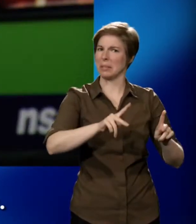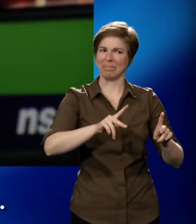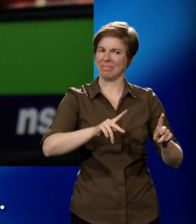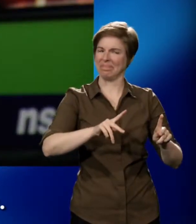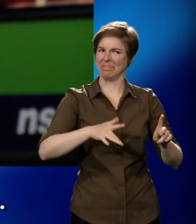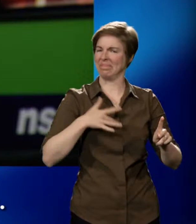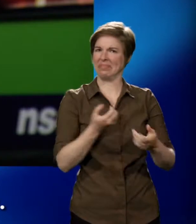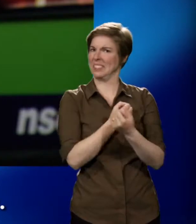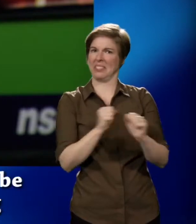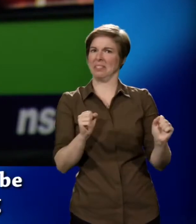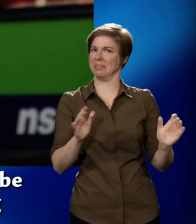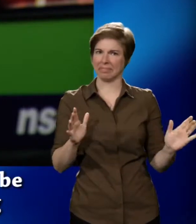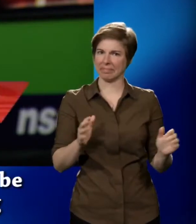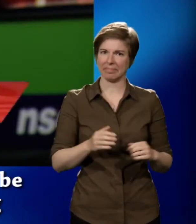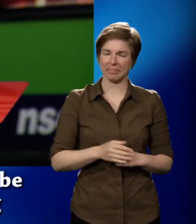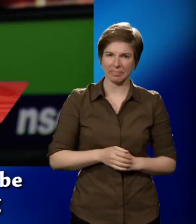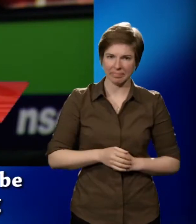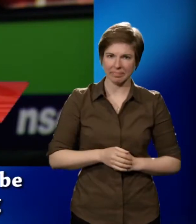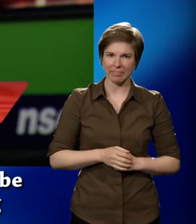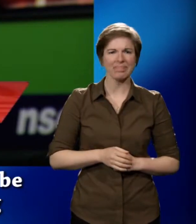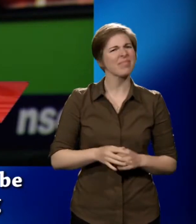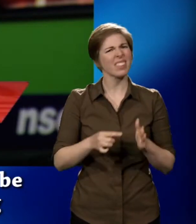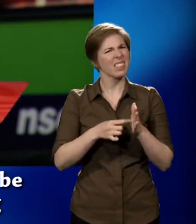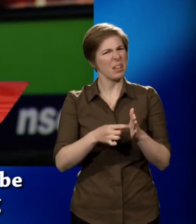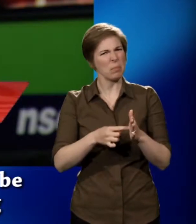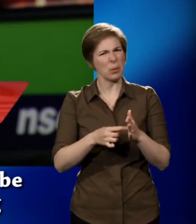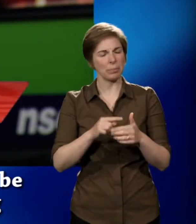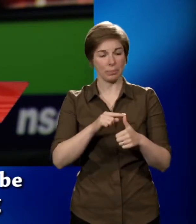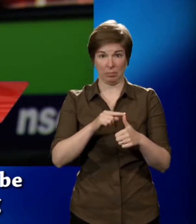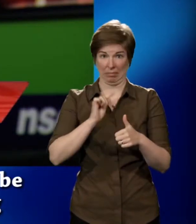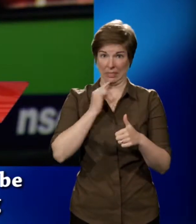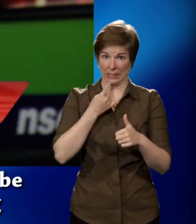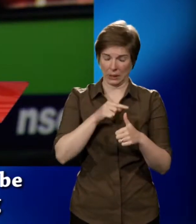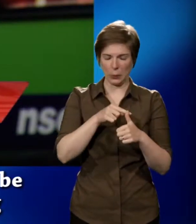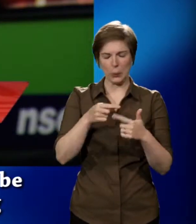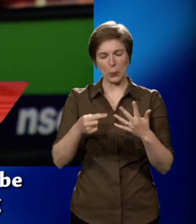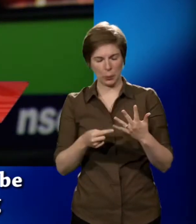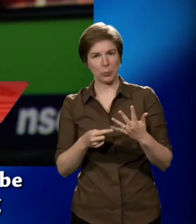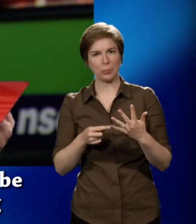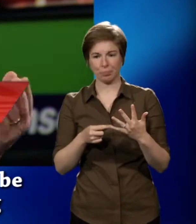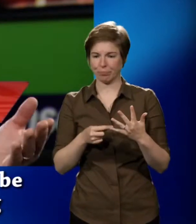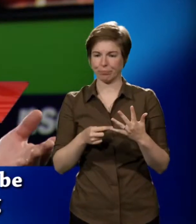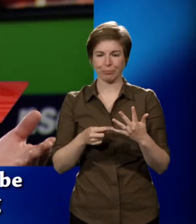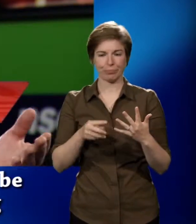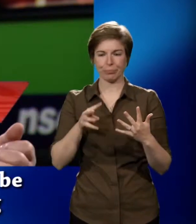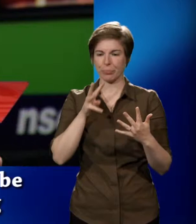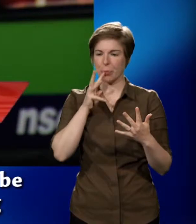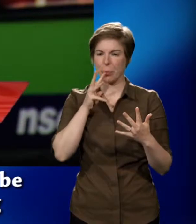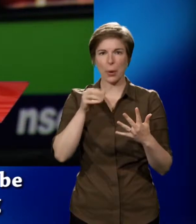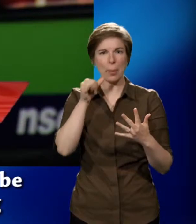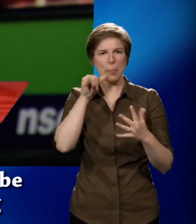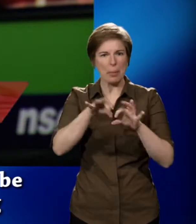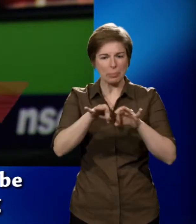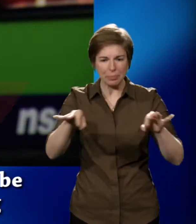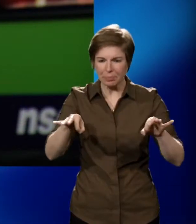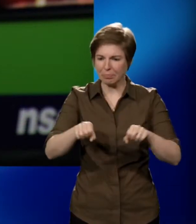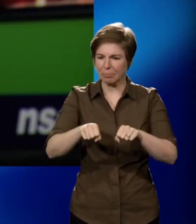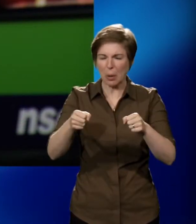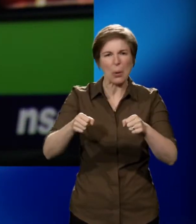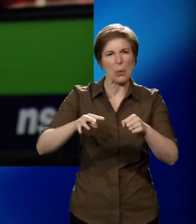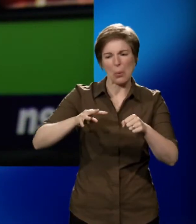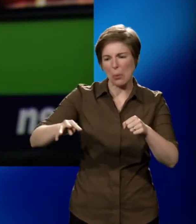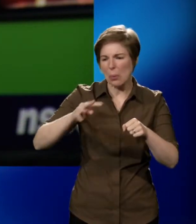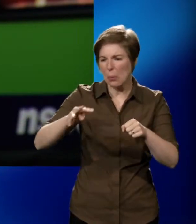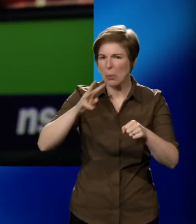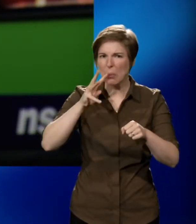those at the campus. Examples of an emergency could be a water leak inside the building that